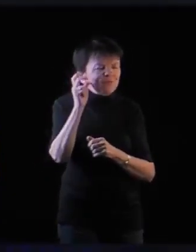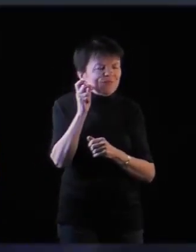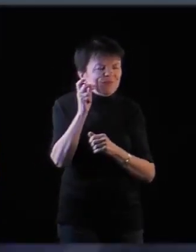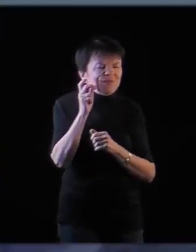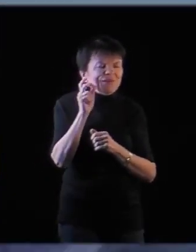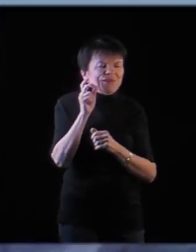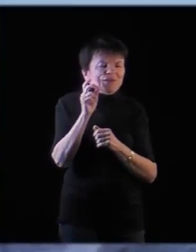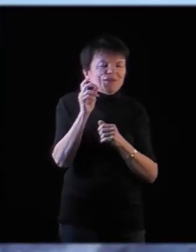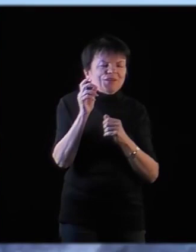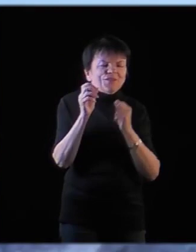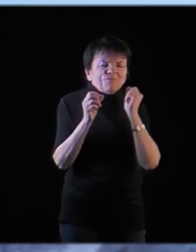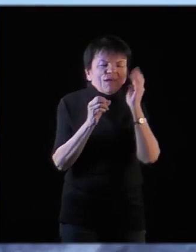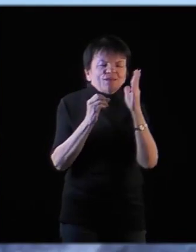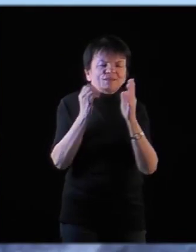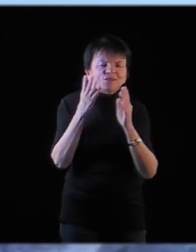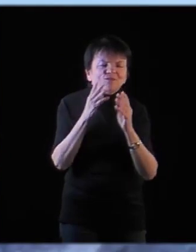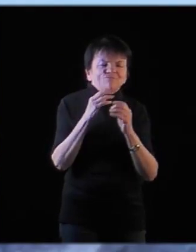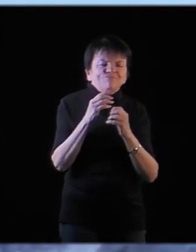them.